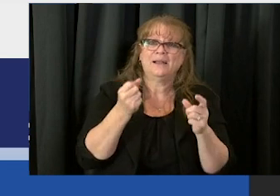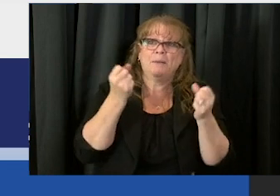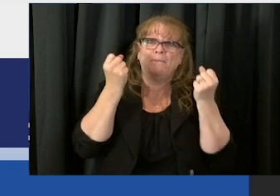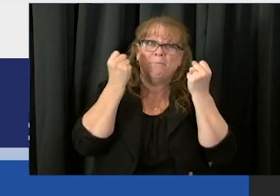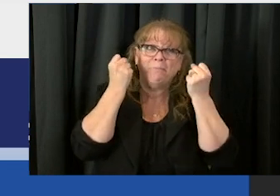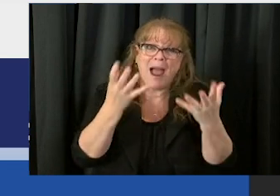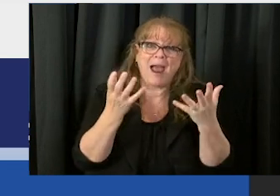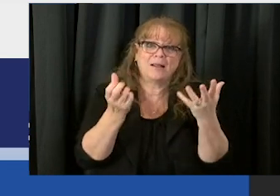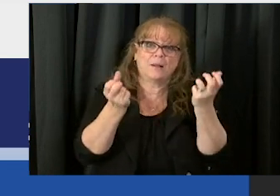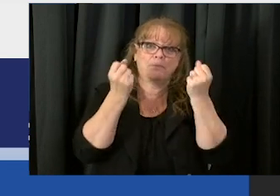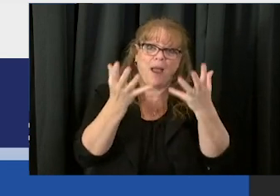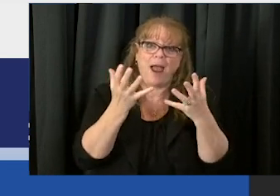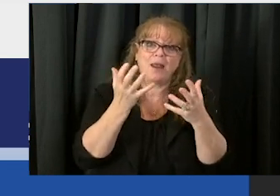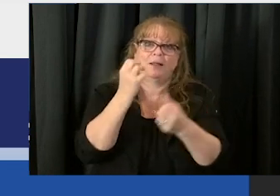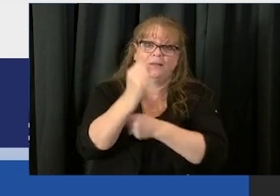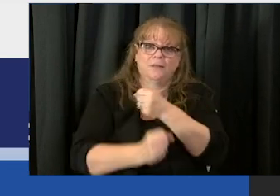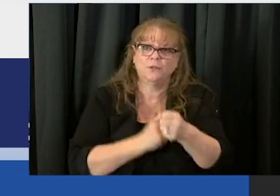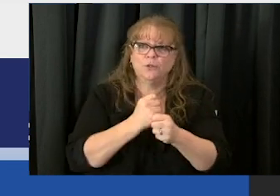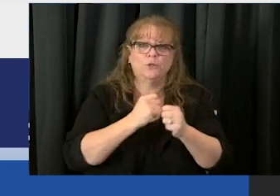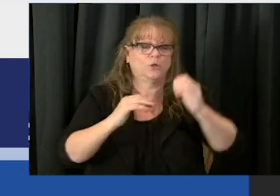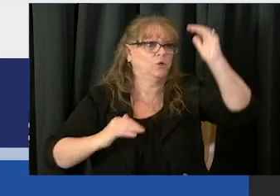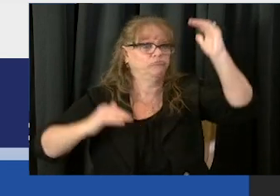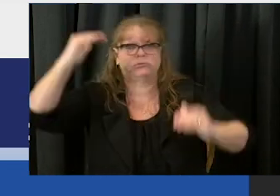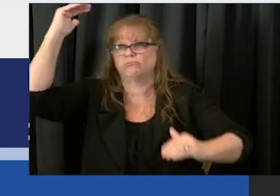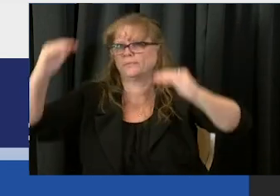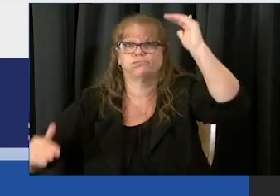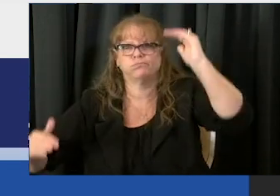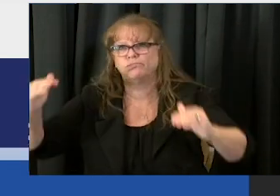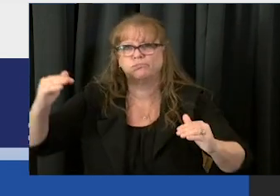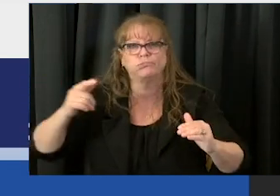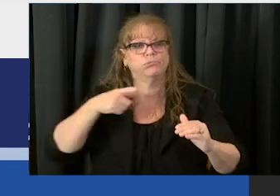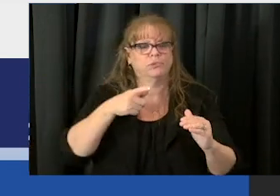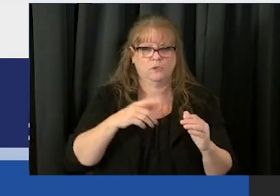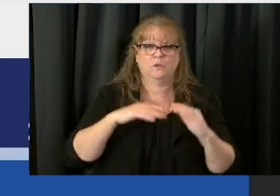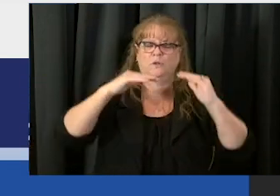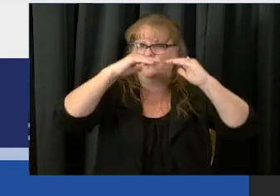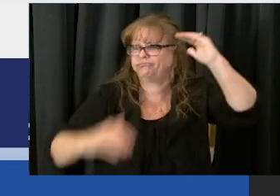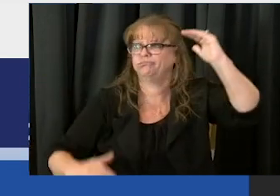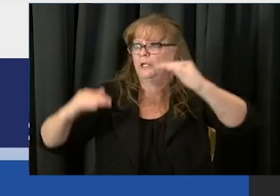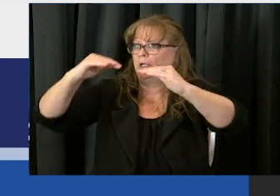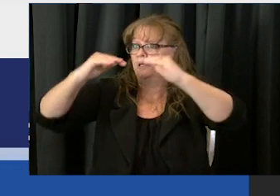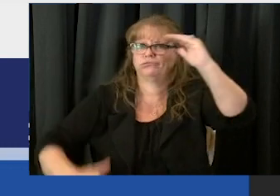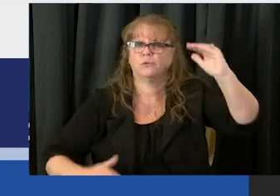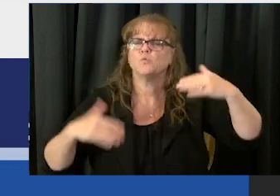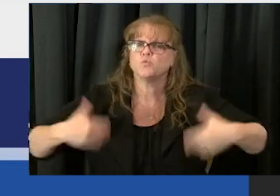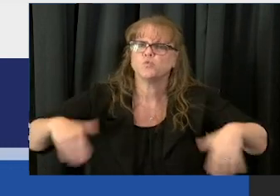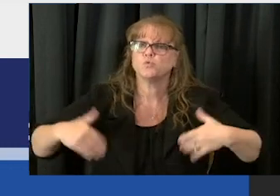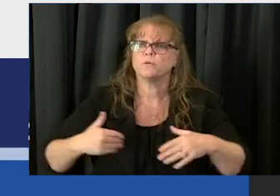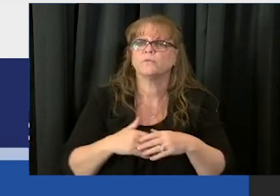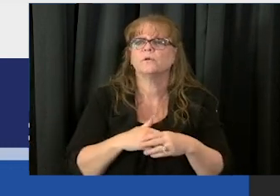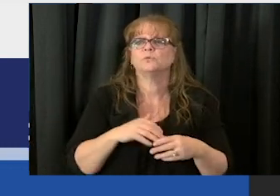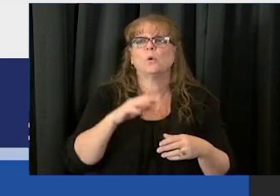We know that we must be deliberate about achieving equity, meeting communities where they are, and